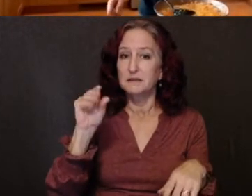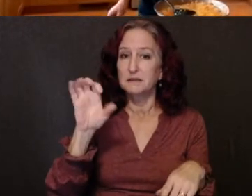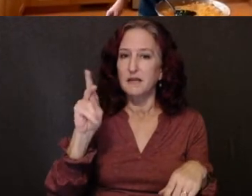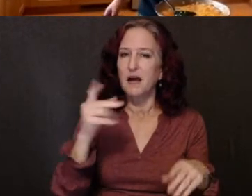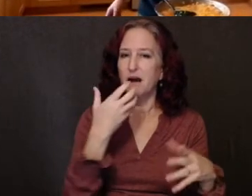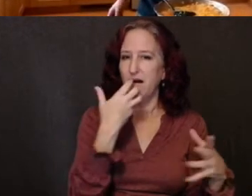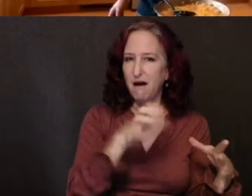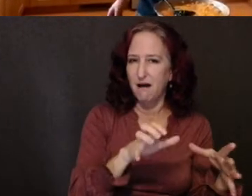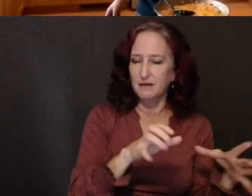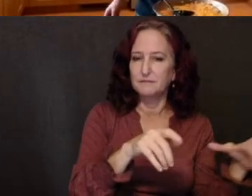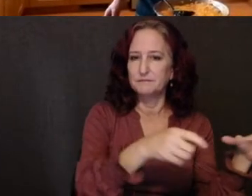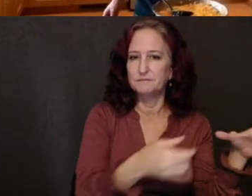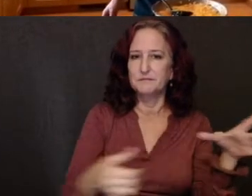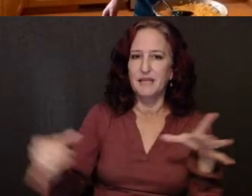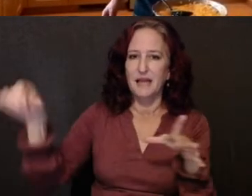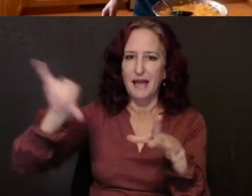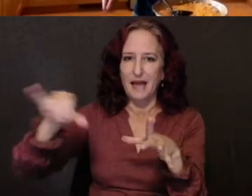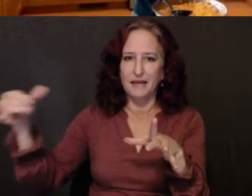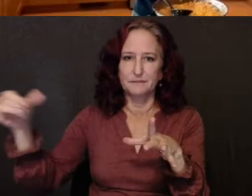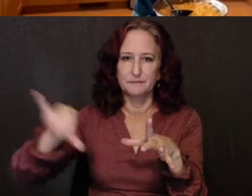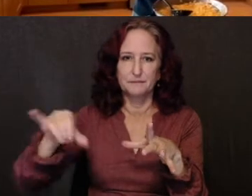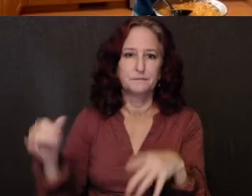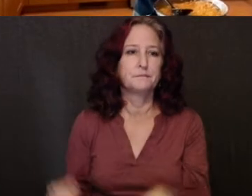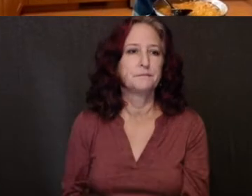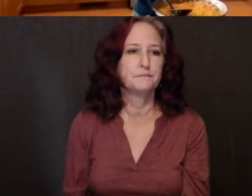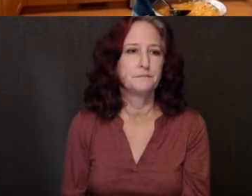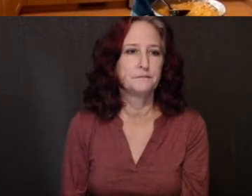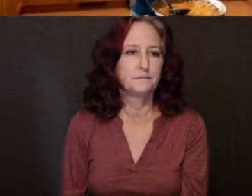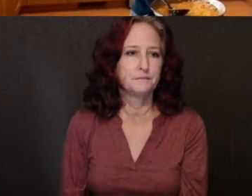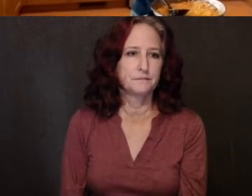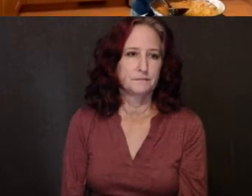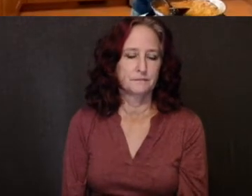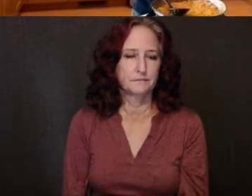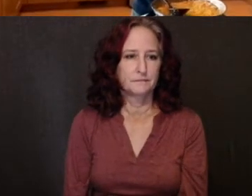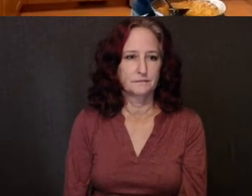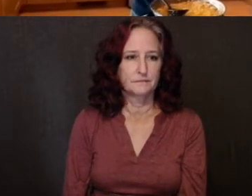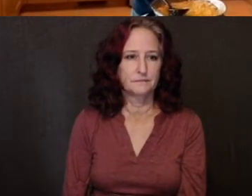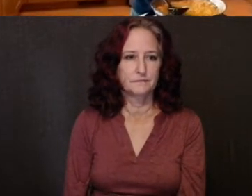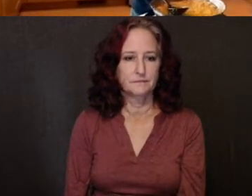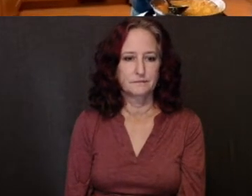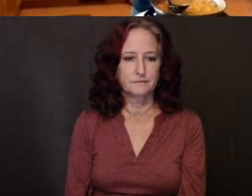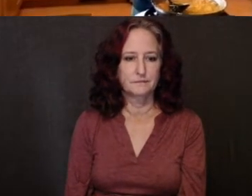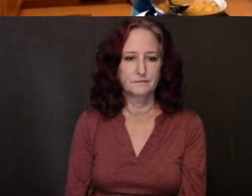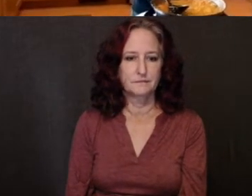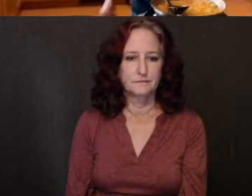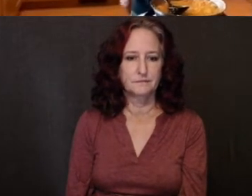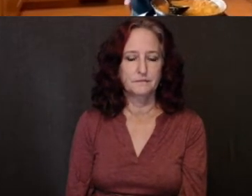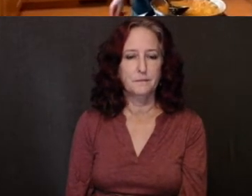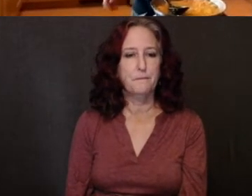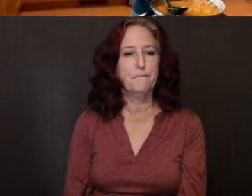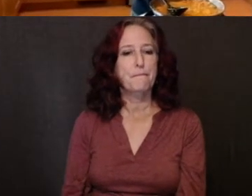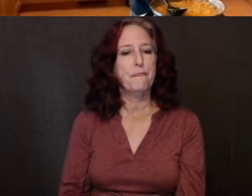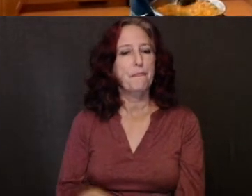home, it's best to put it to have it on the oven. Have one pot of your stock and be pouring